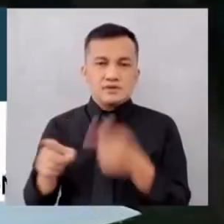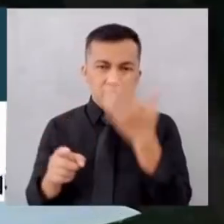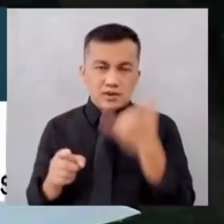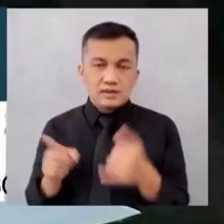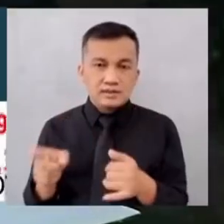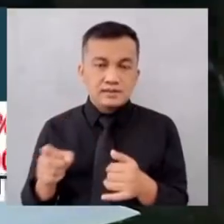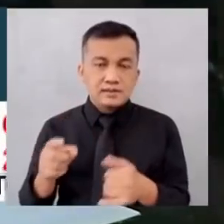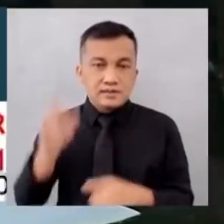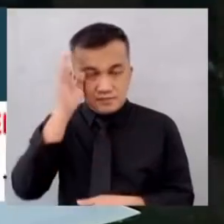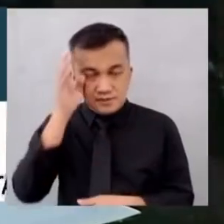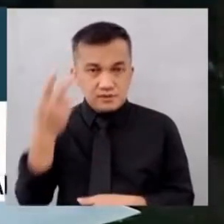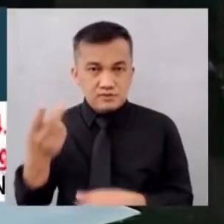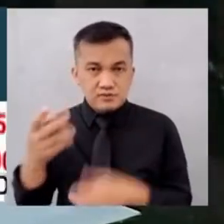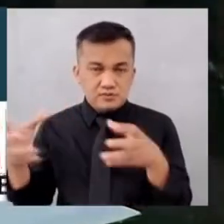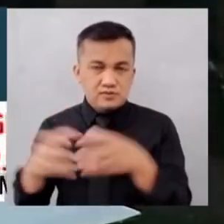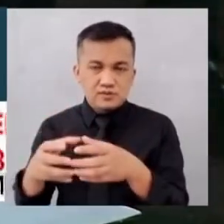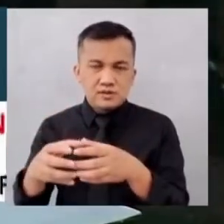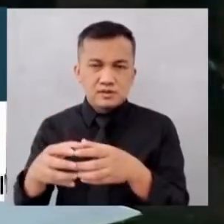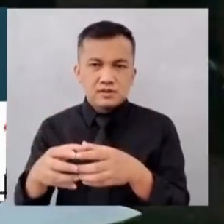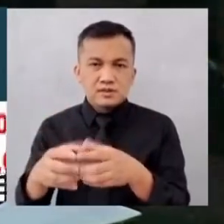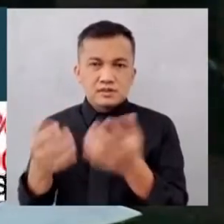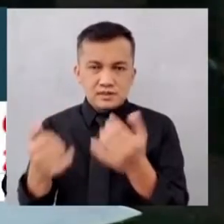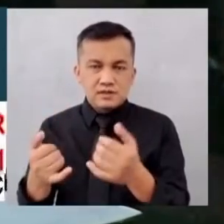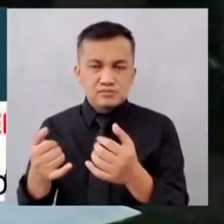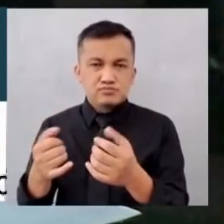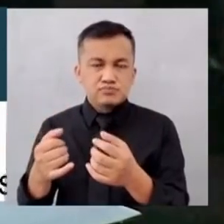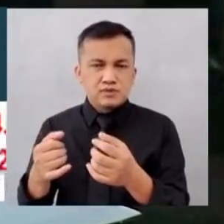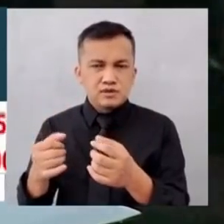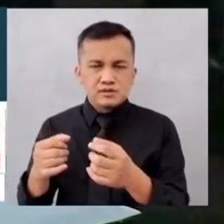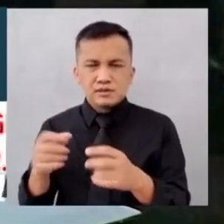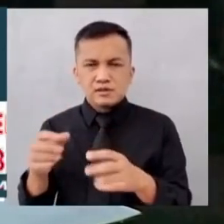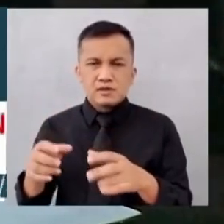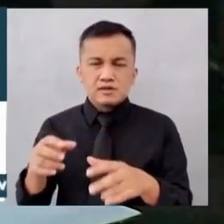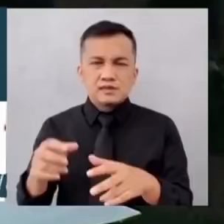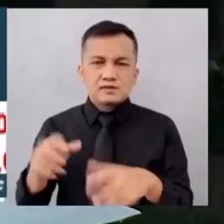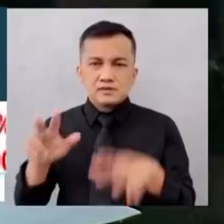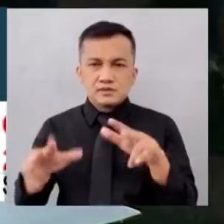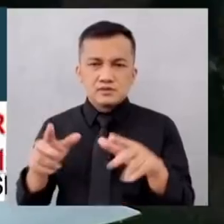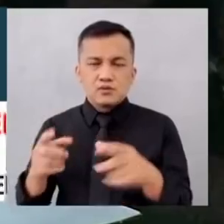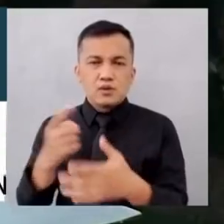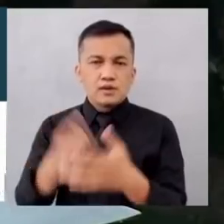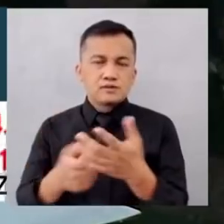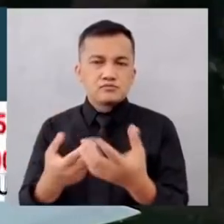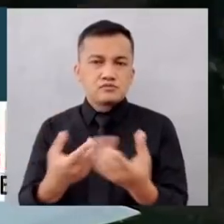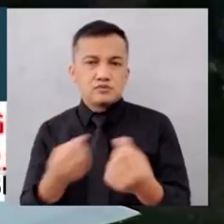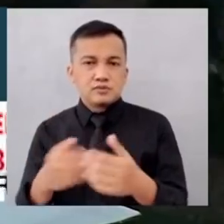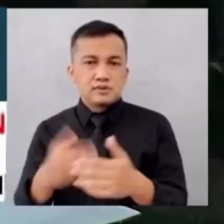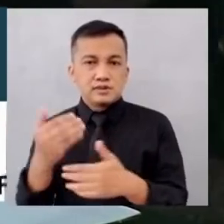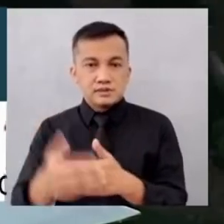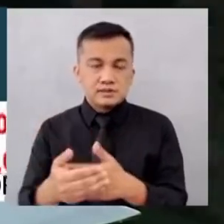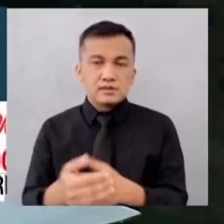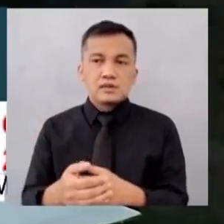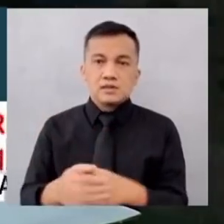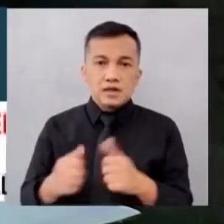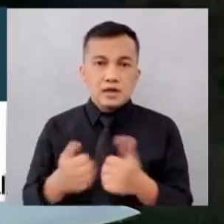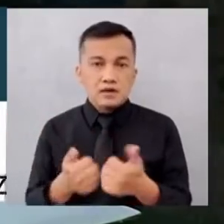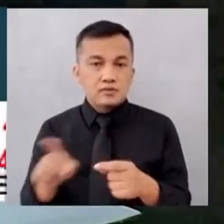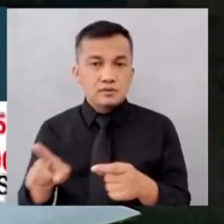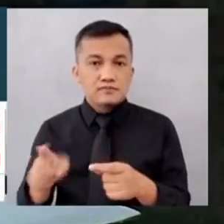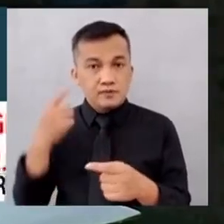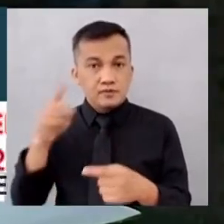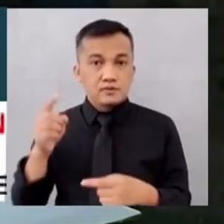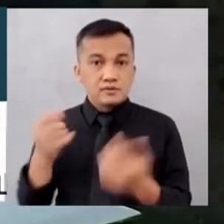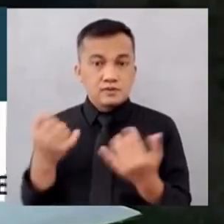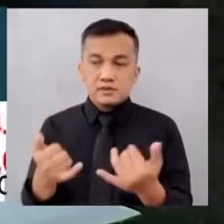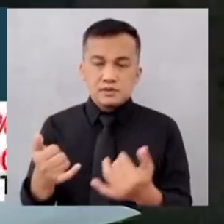party is now undergoing consultations on what to do next and how to move from here, because well, for now they don't have